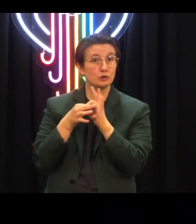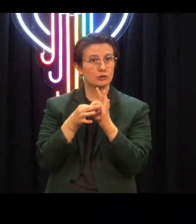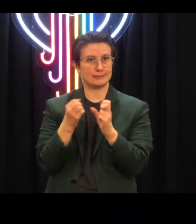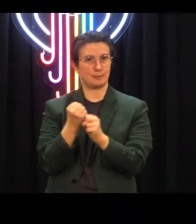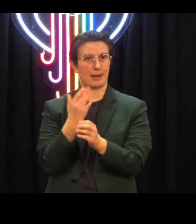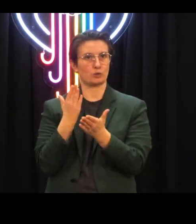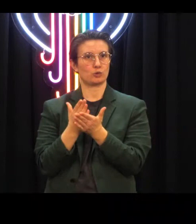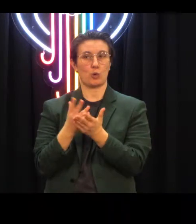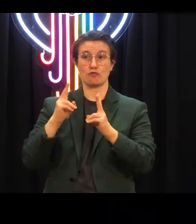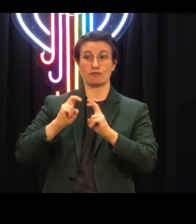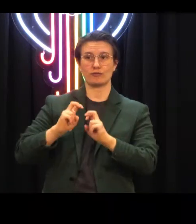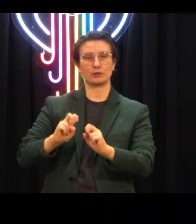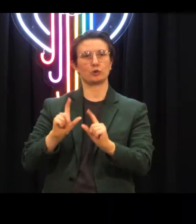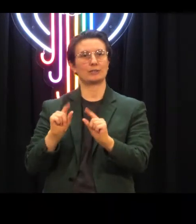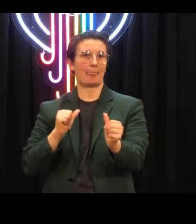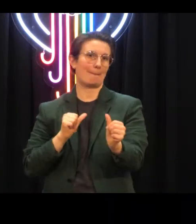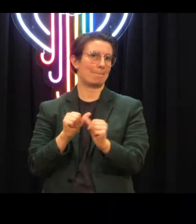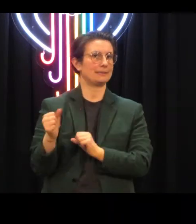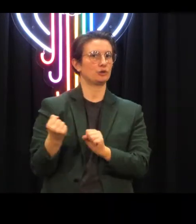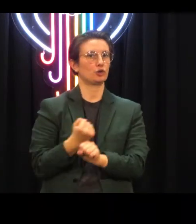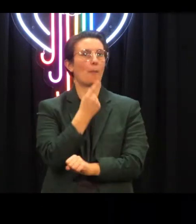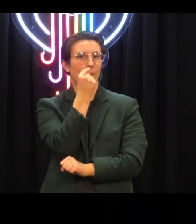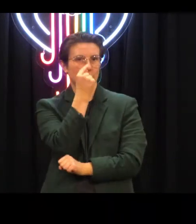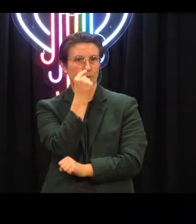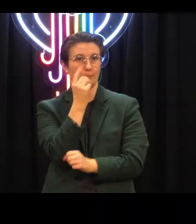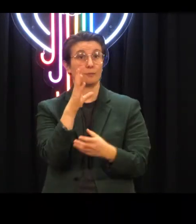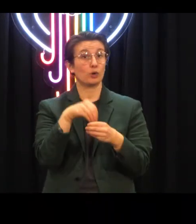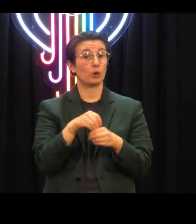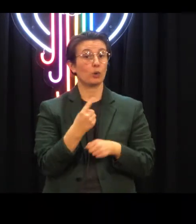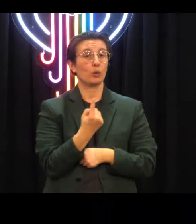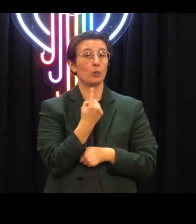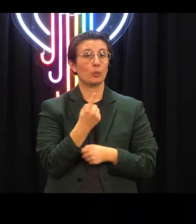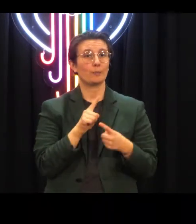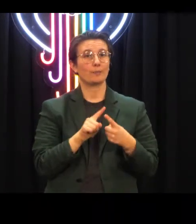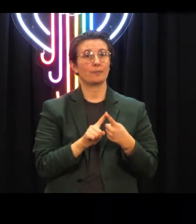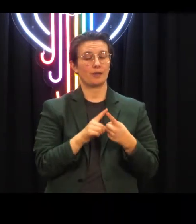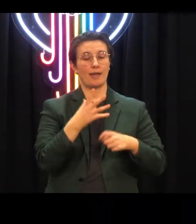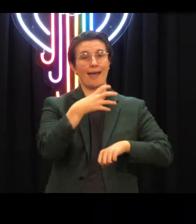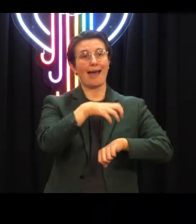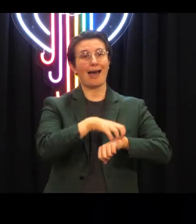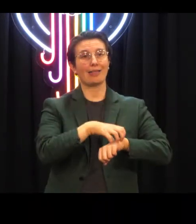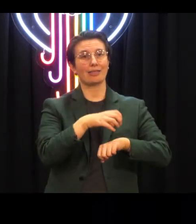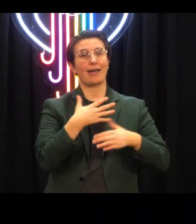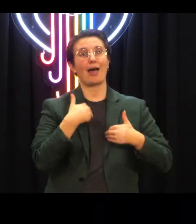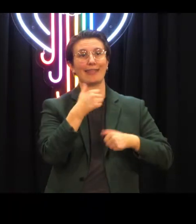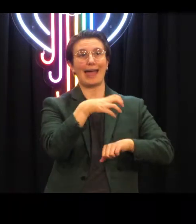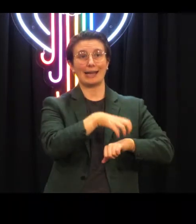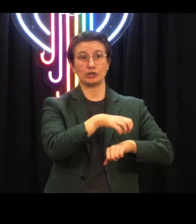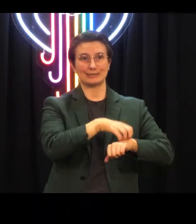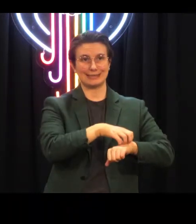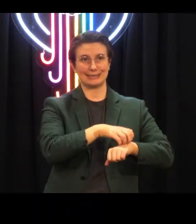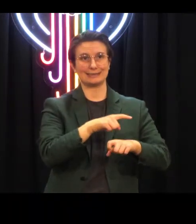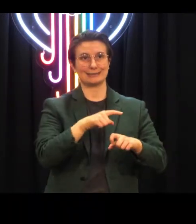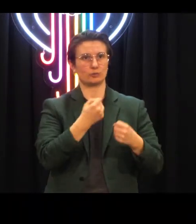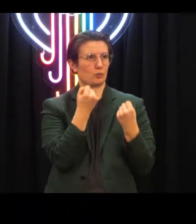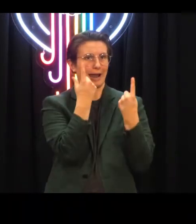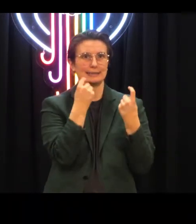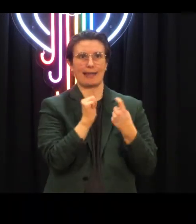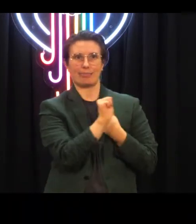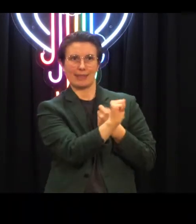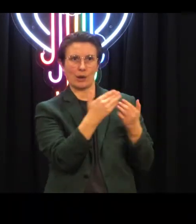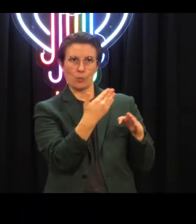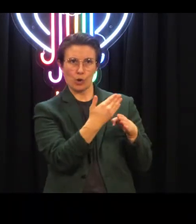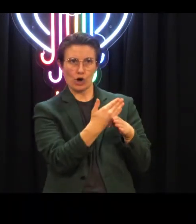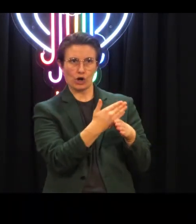so research can inform policies and clinical practice. It's also crucial researchers work with Māori and Pacific communities